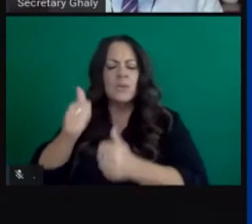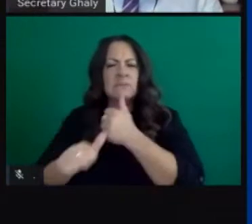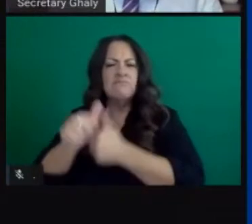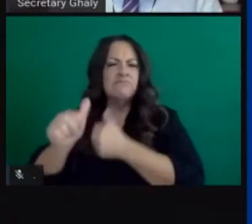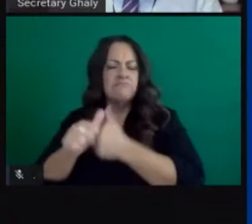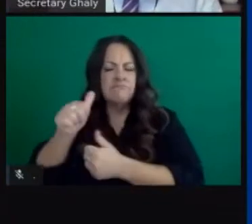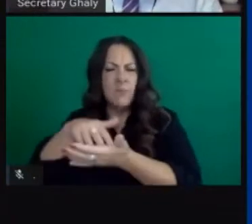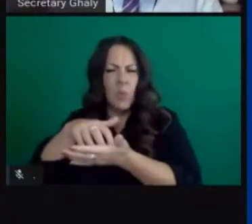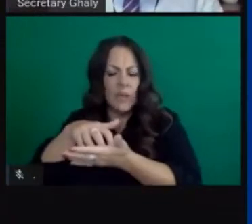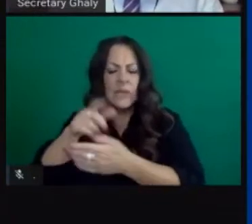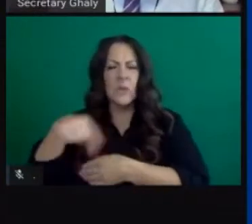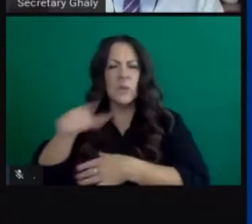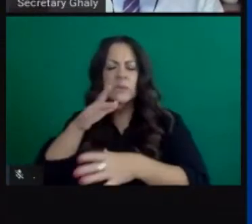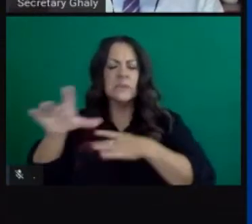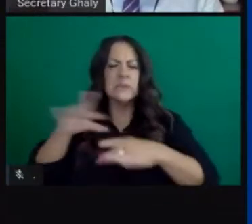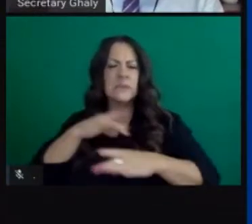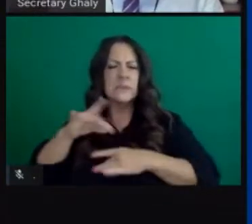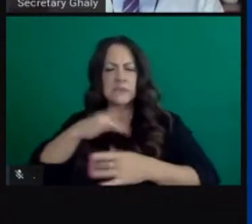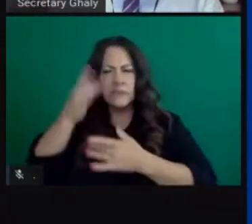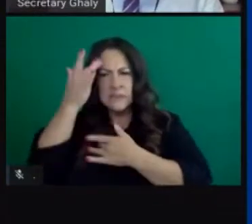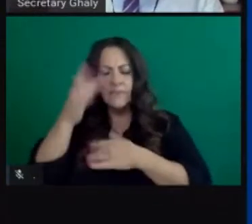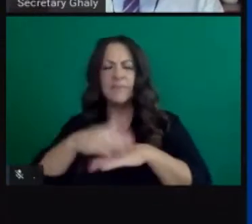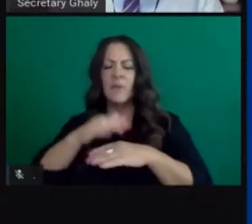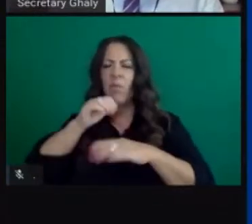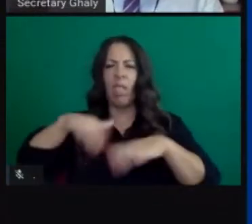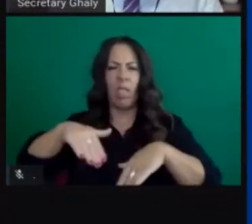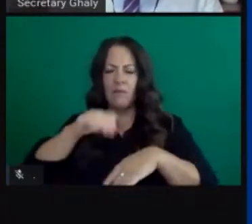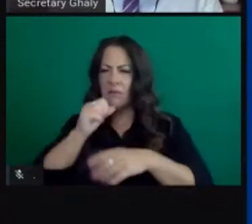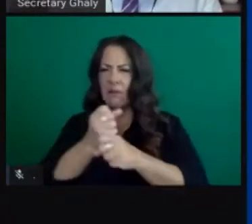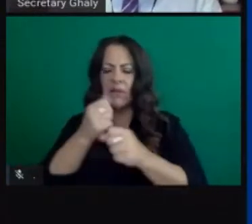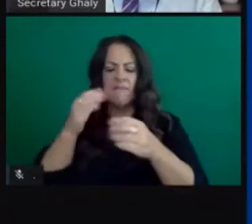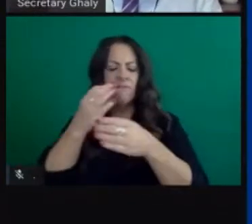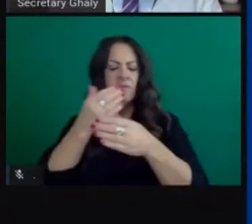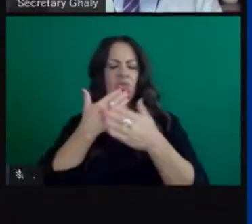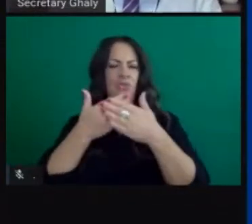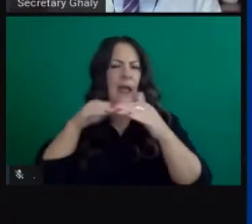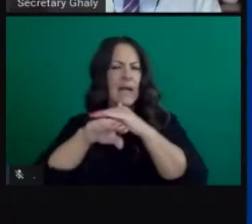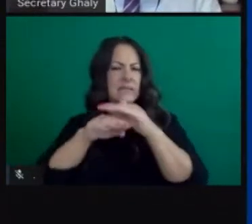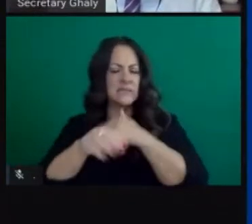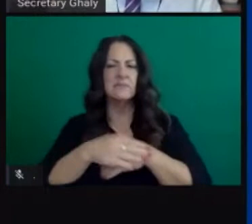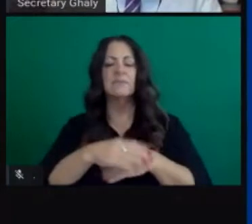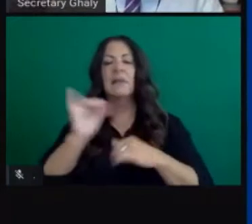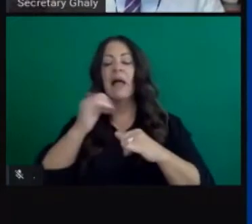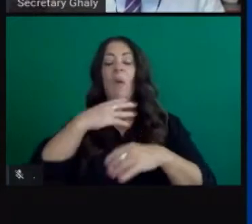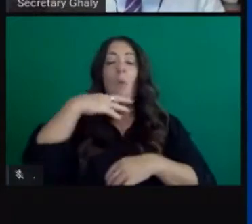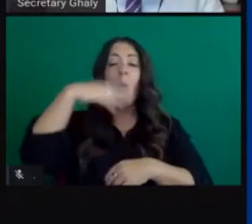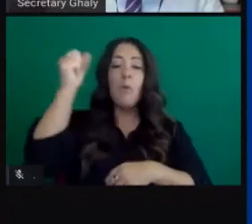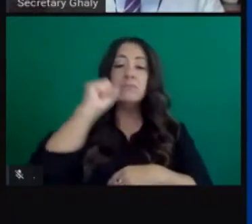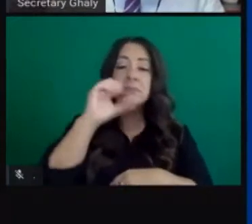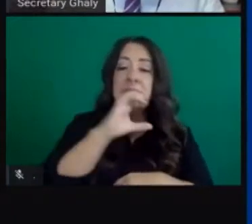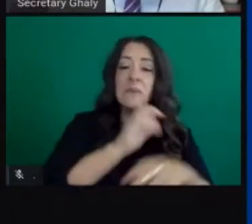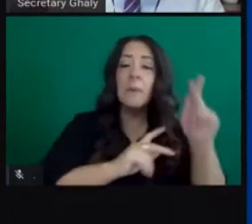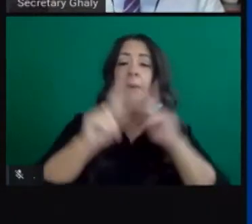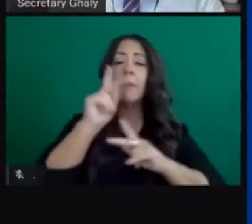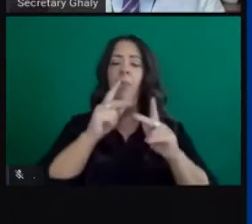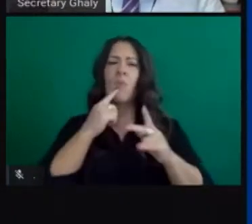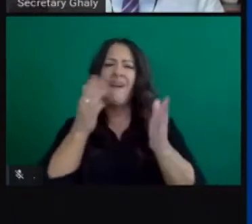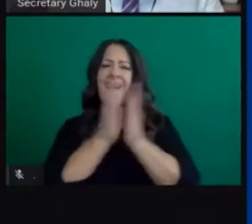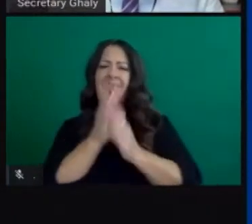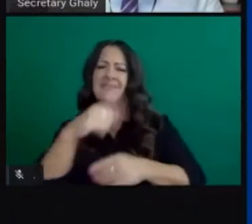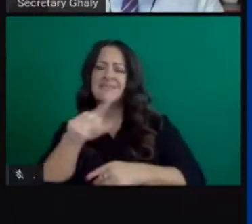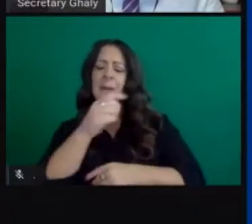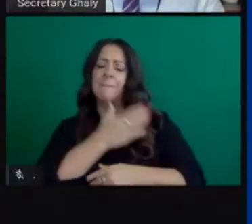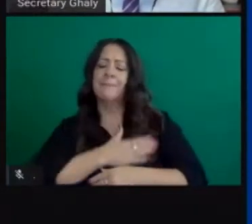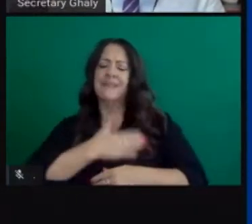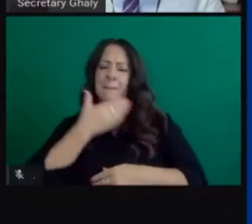even before the statewide stay-at-home order, we protected older Californians, asking many to stay home,